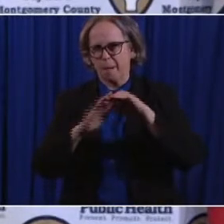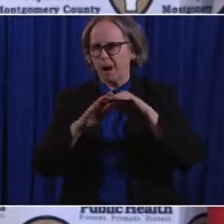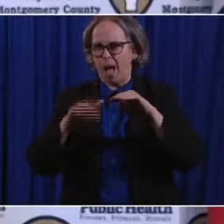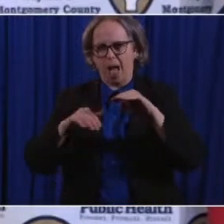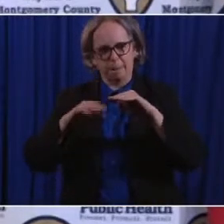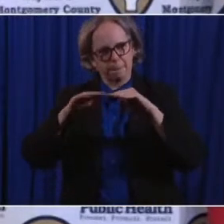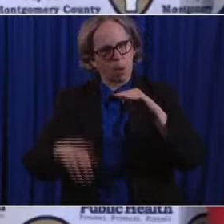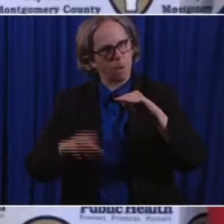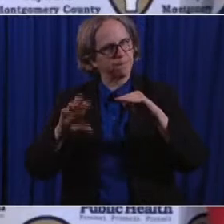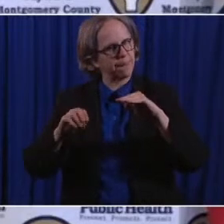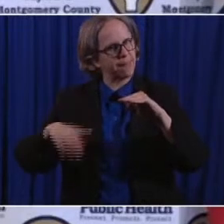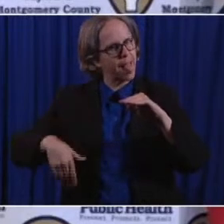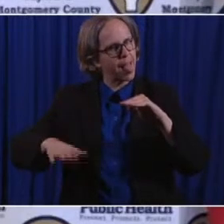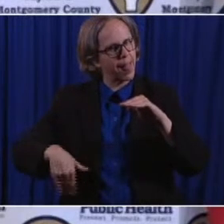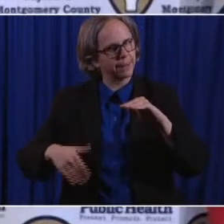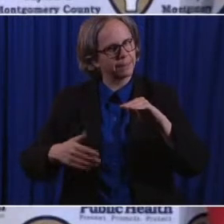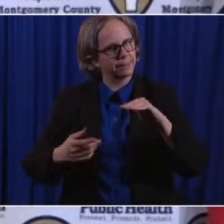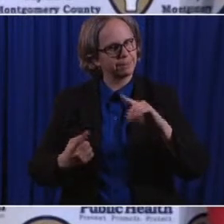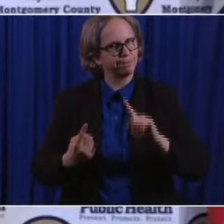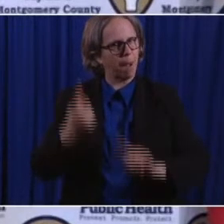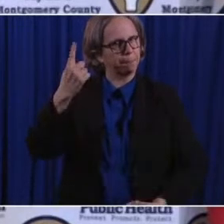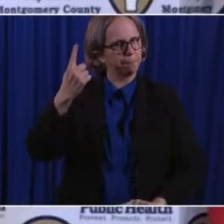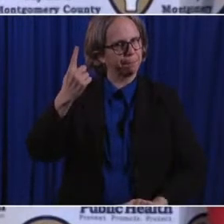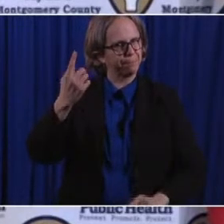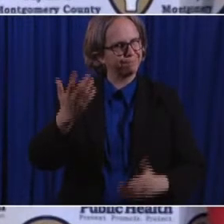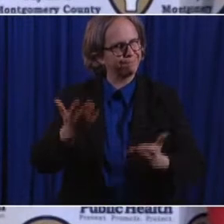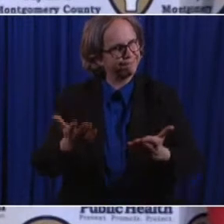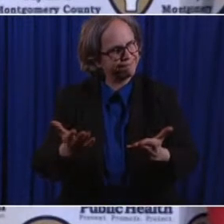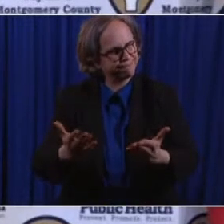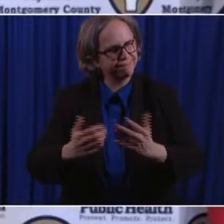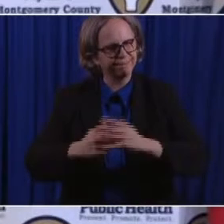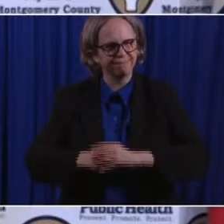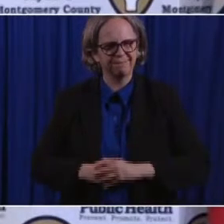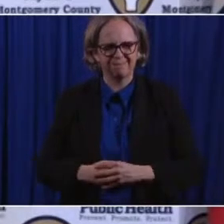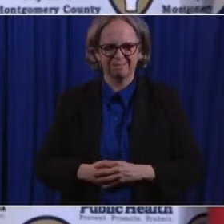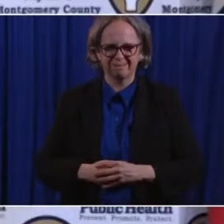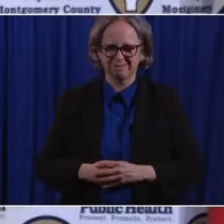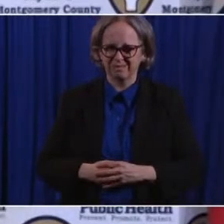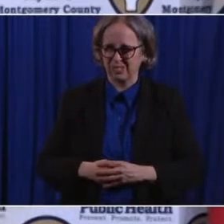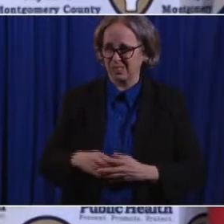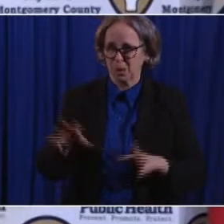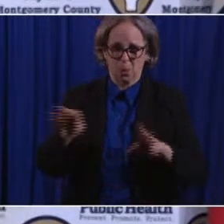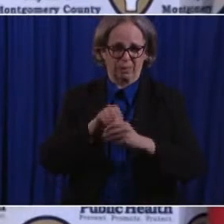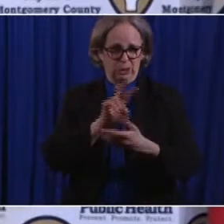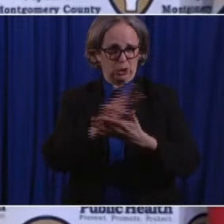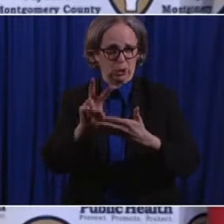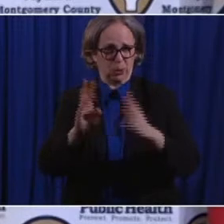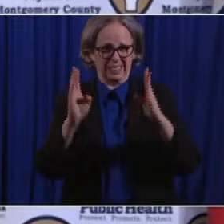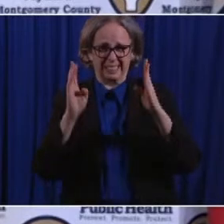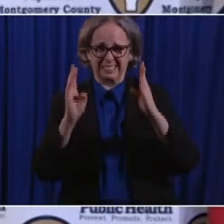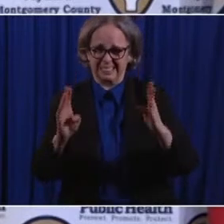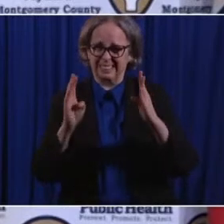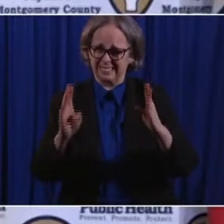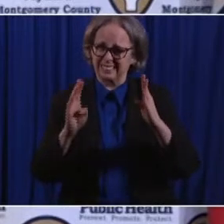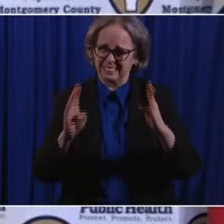2-week case rates at the county level, looking now at this number, which is statewide.